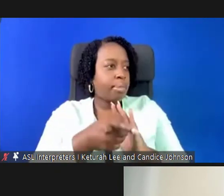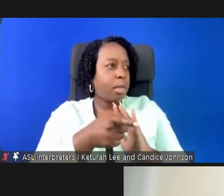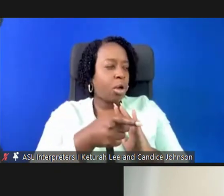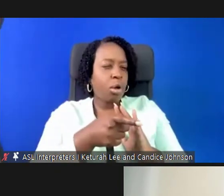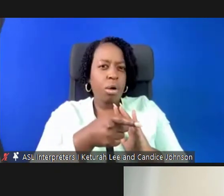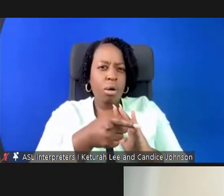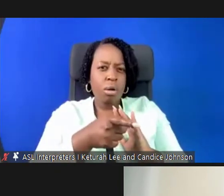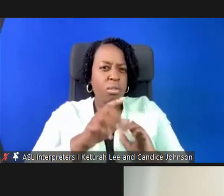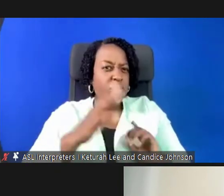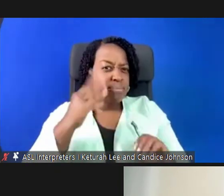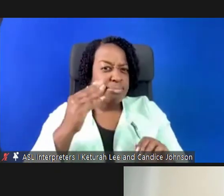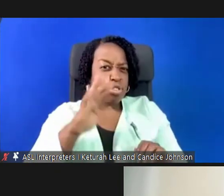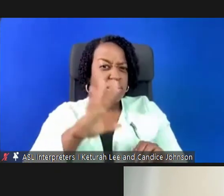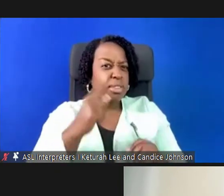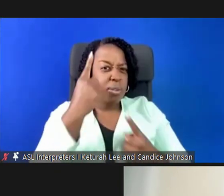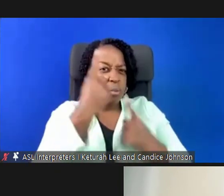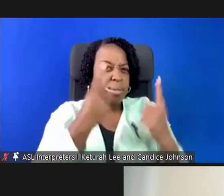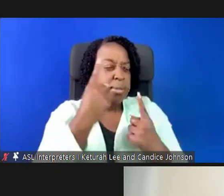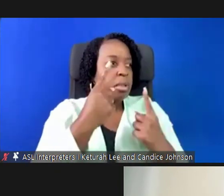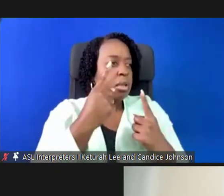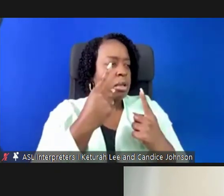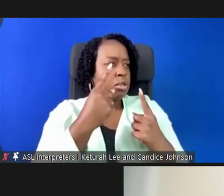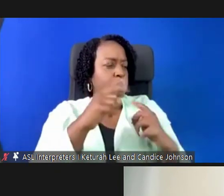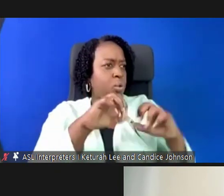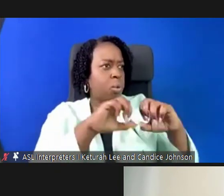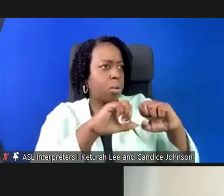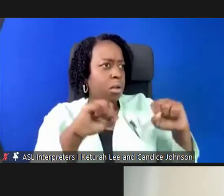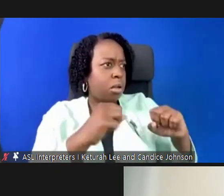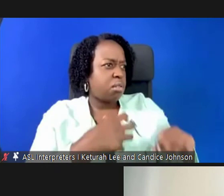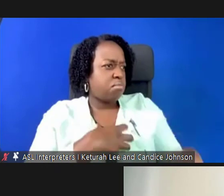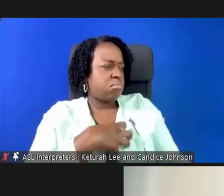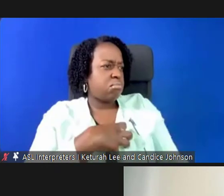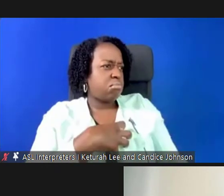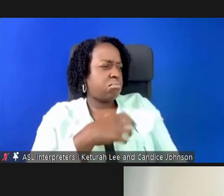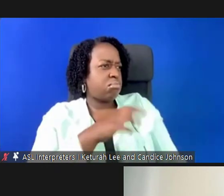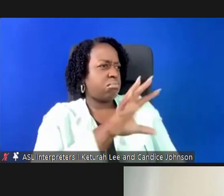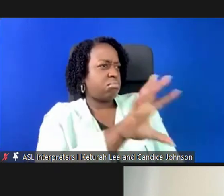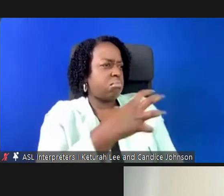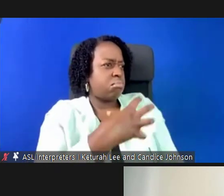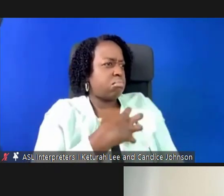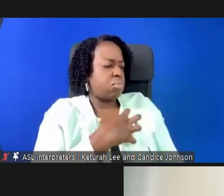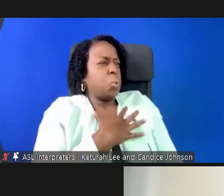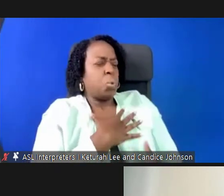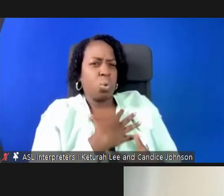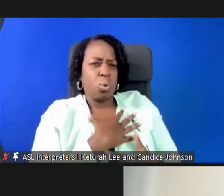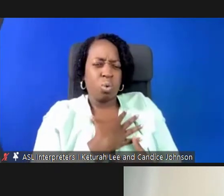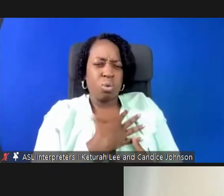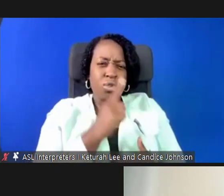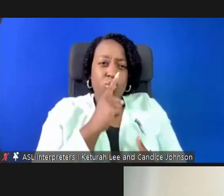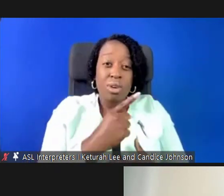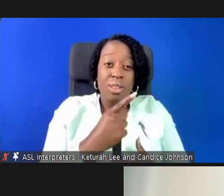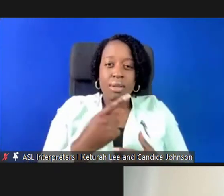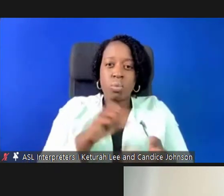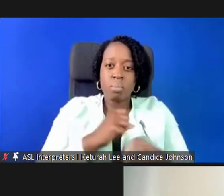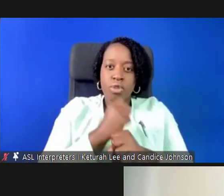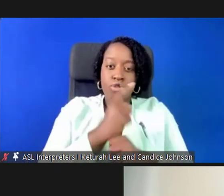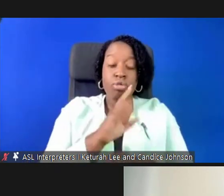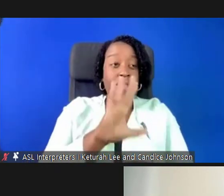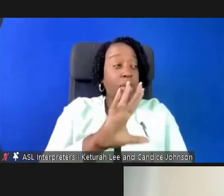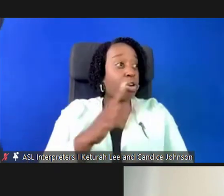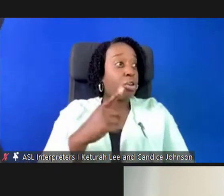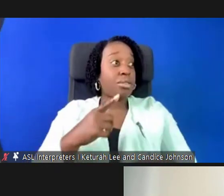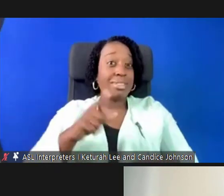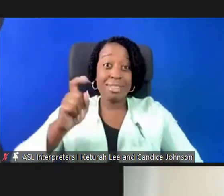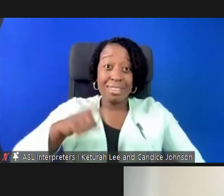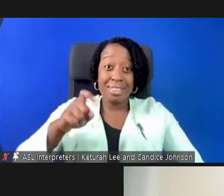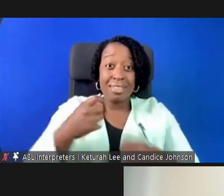social interactions as they balance the need for health and safety in a physical sense with health